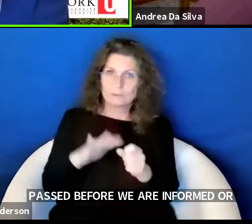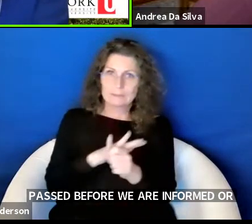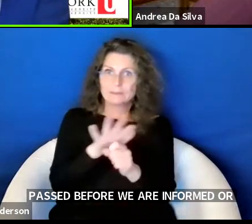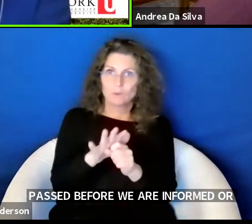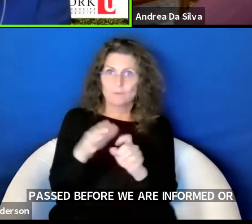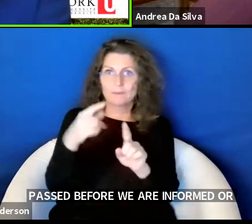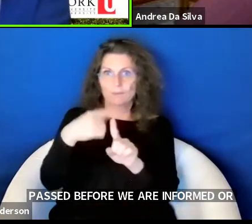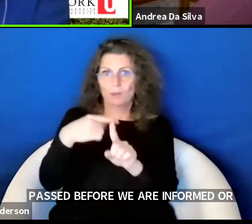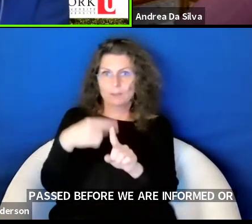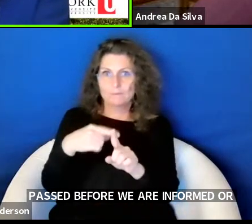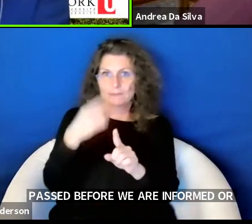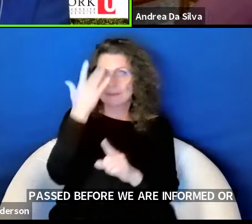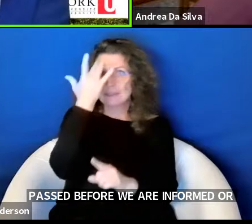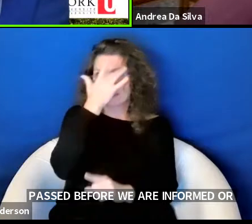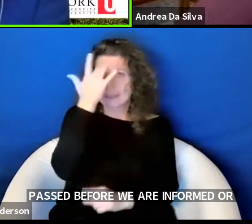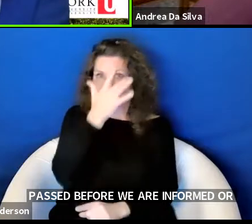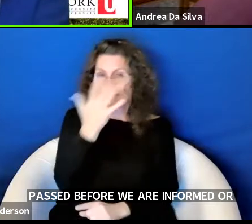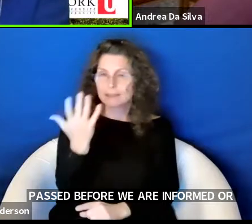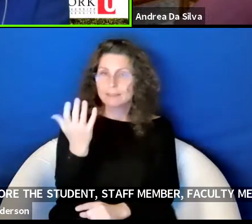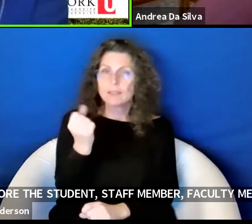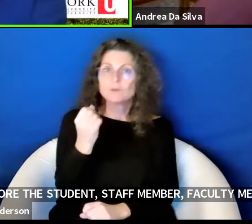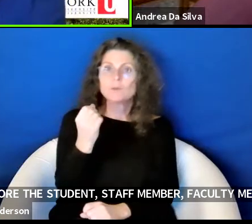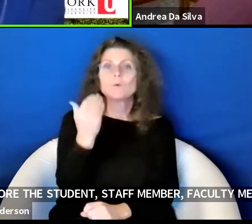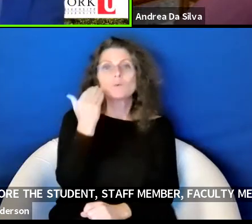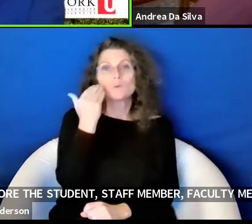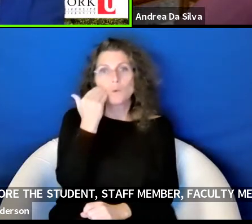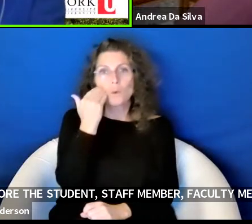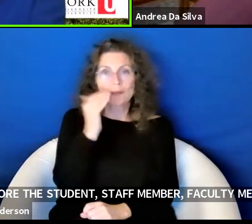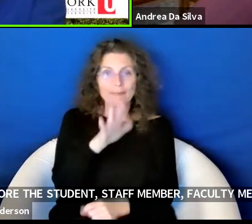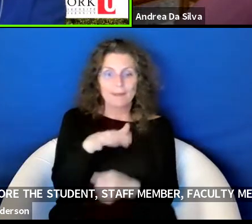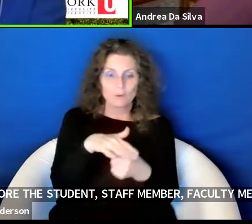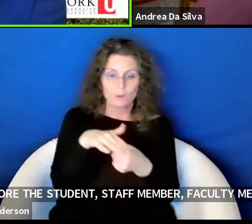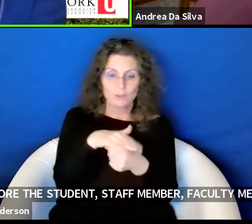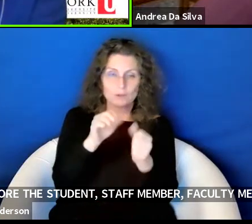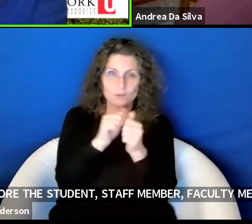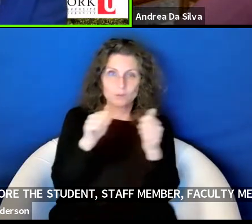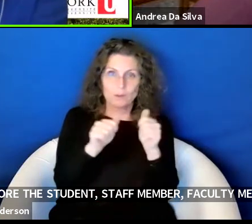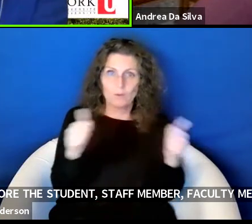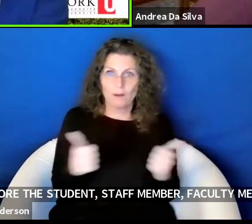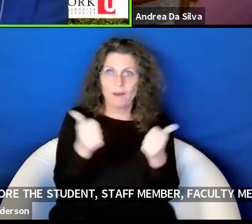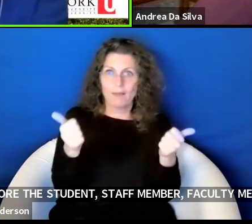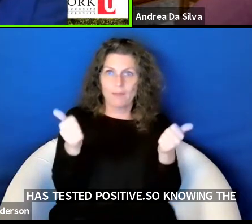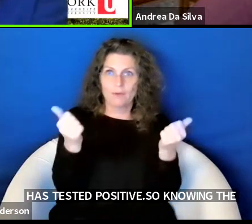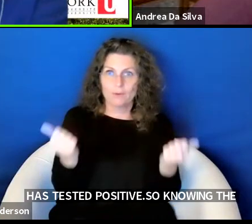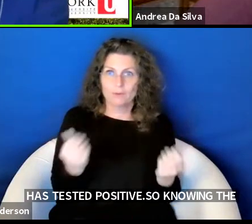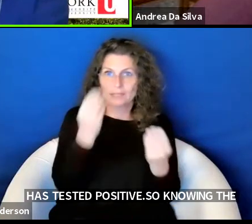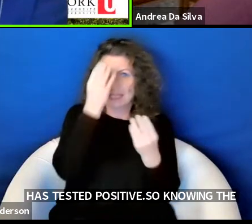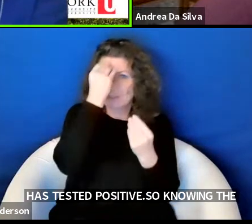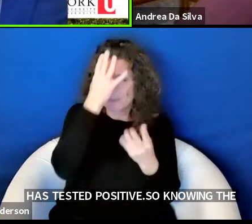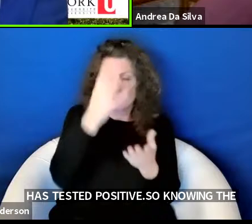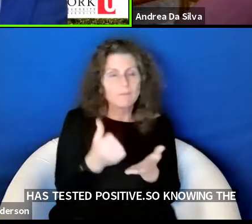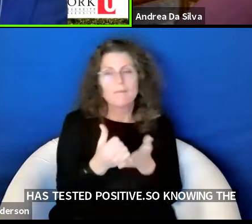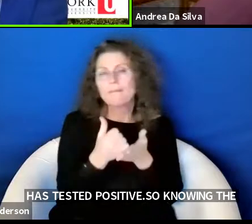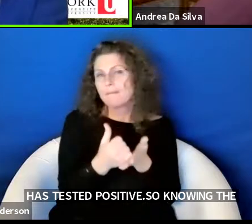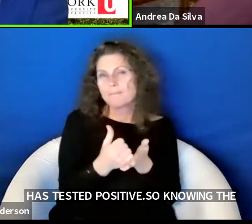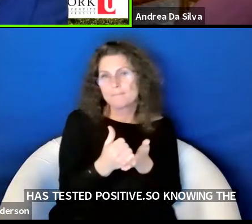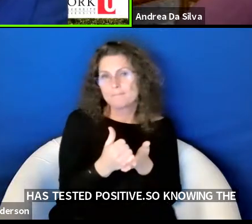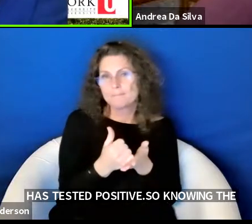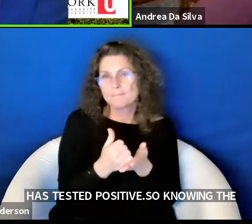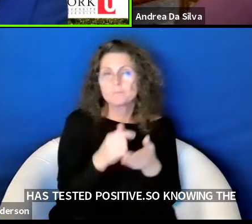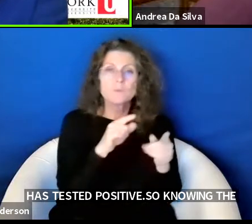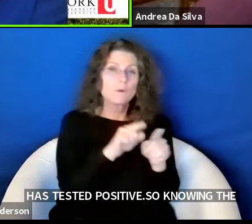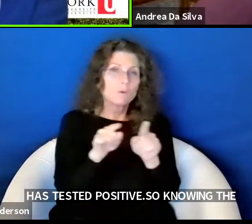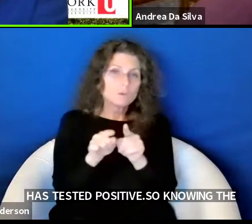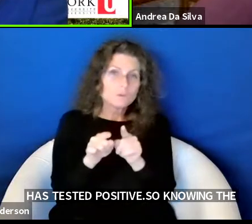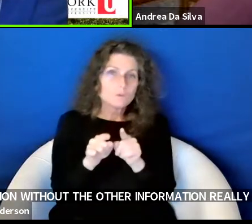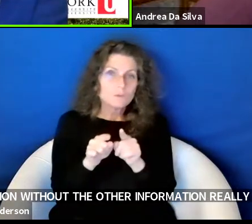tested positive. So knowing the location without the other information really doesn't help. And it's also,